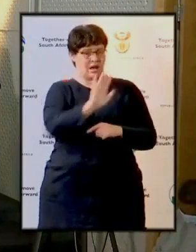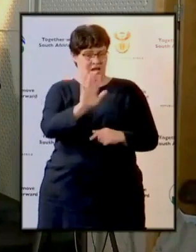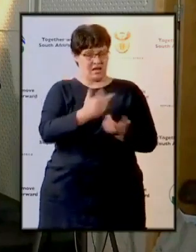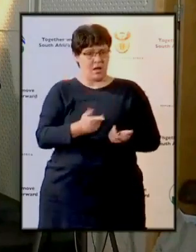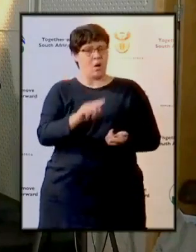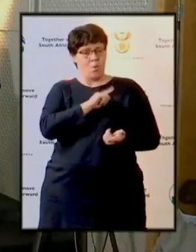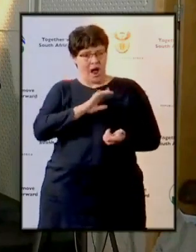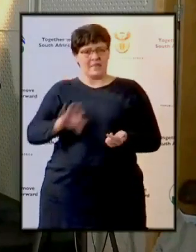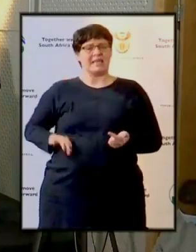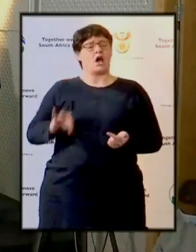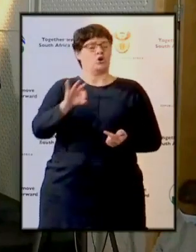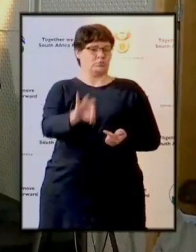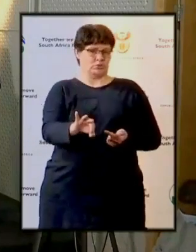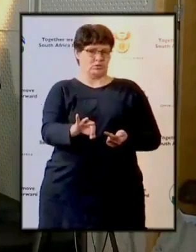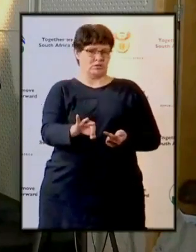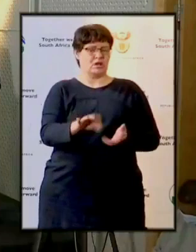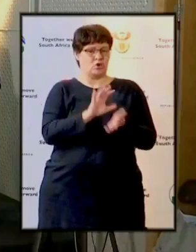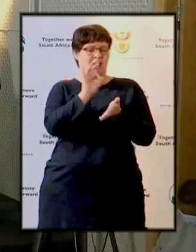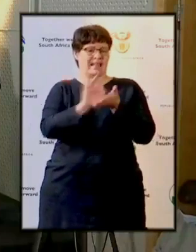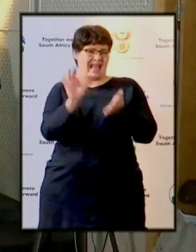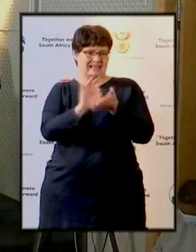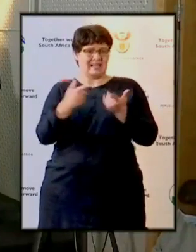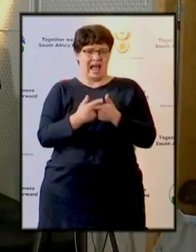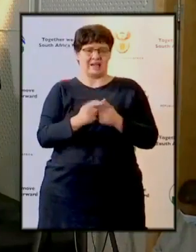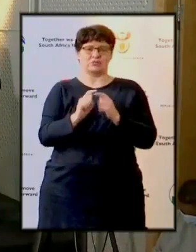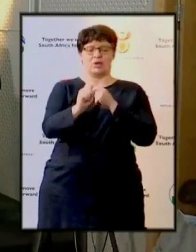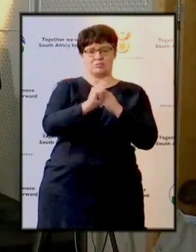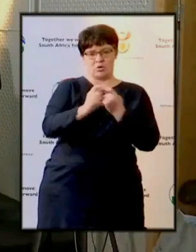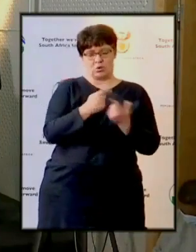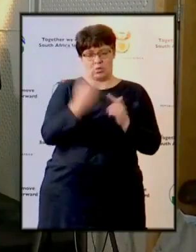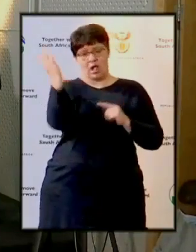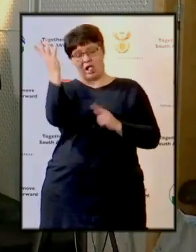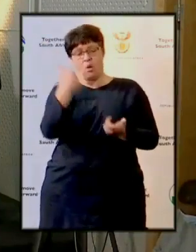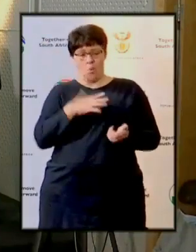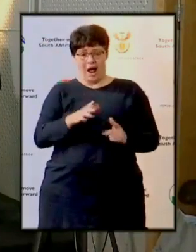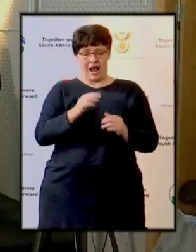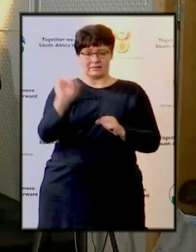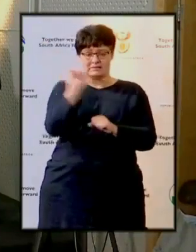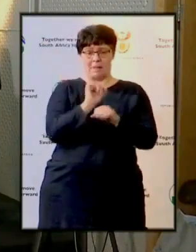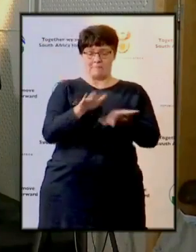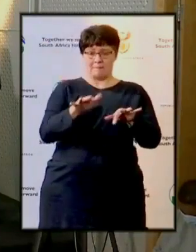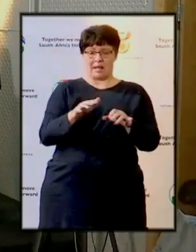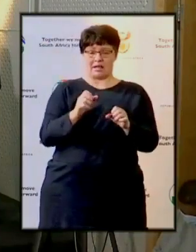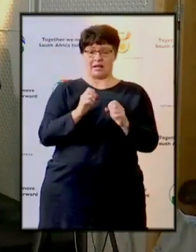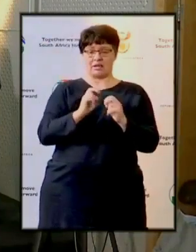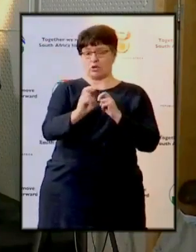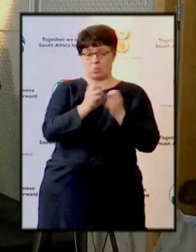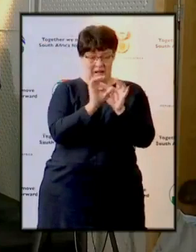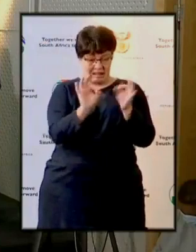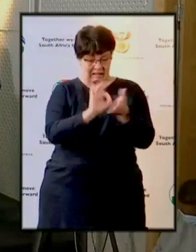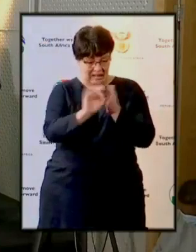that they contribute significantly to the cleanliness of public transport that we are preaching? The fourth question is